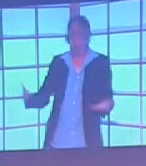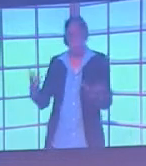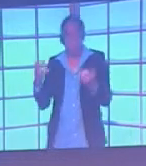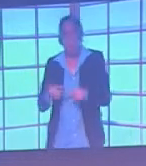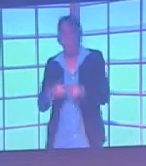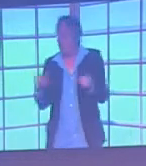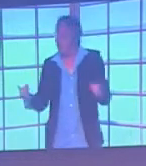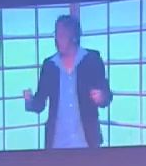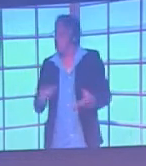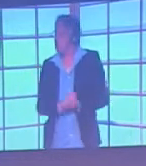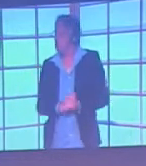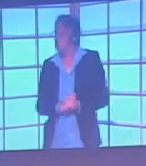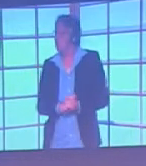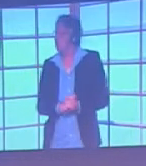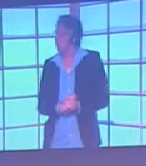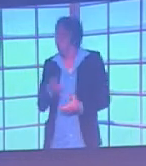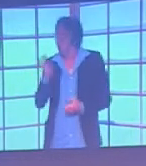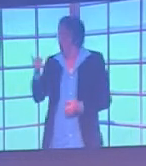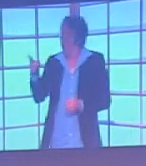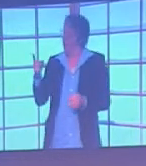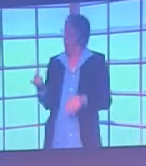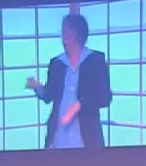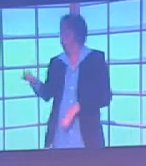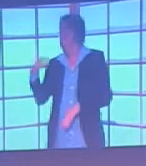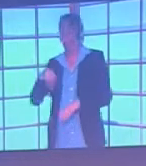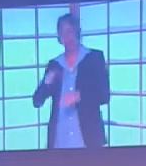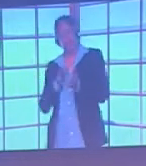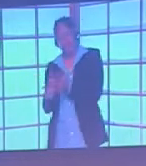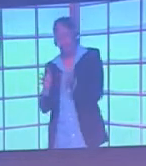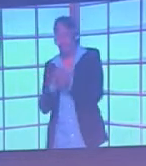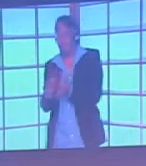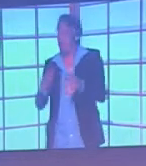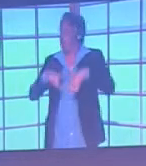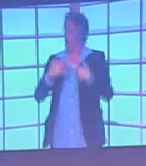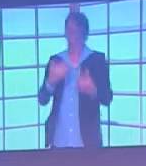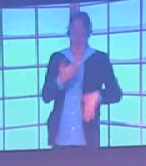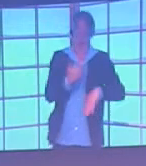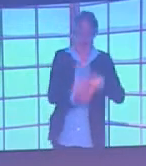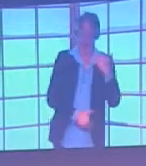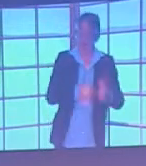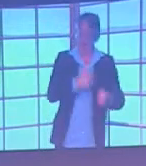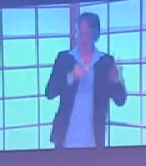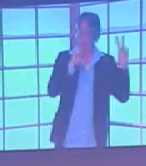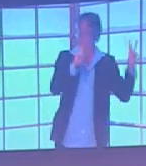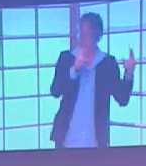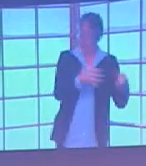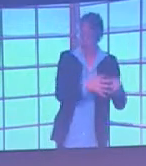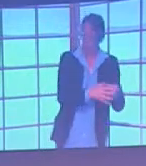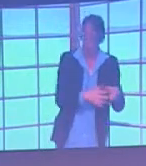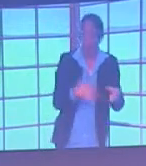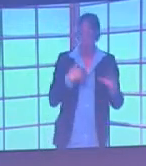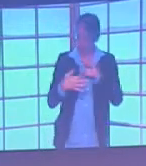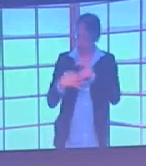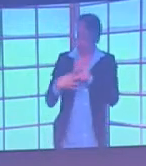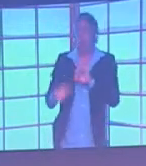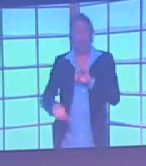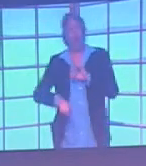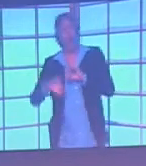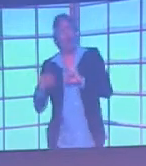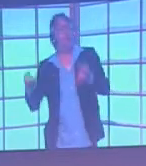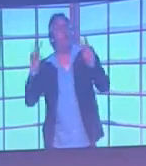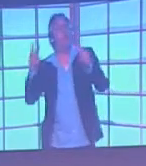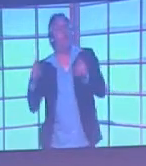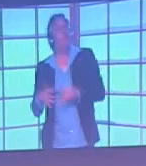about the relationship that you have with the other fans groups. Well, we have a relationship,